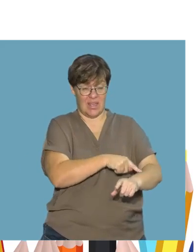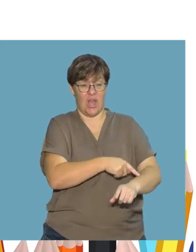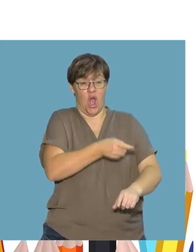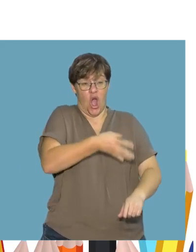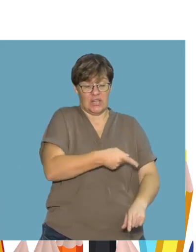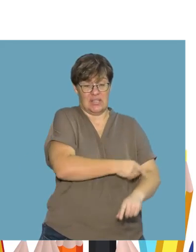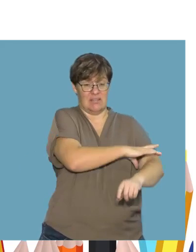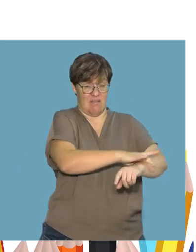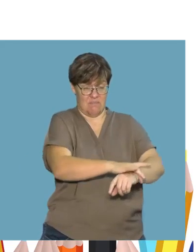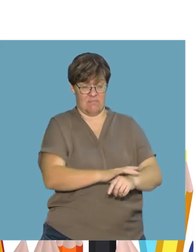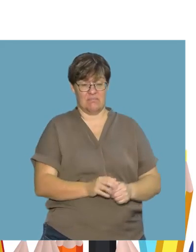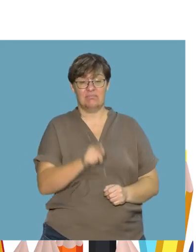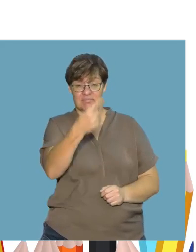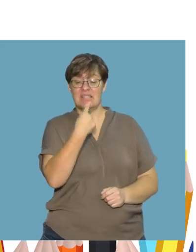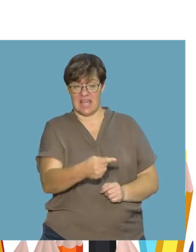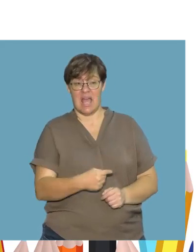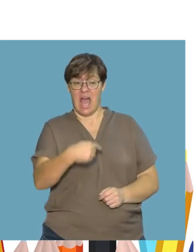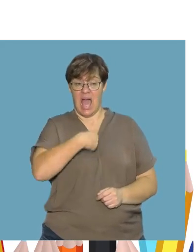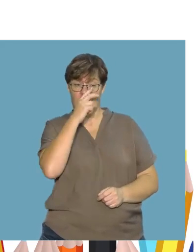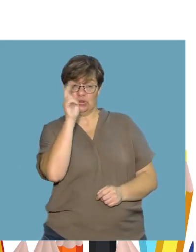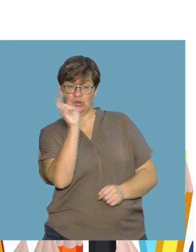saw Benny, he hurt his arm.